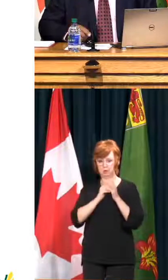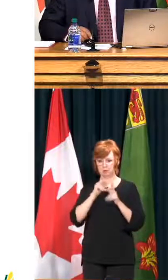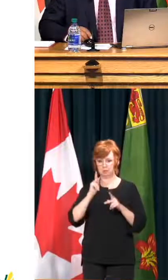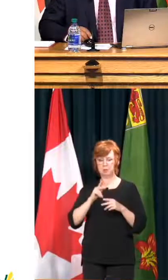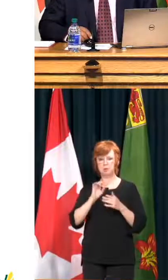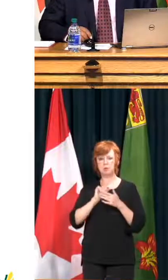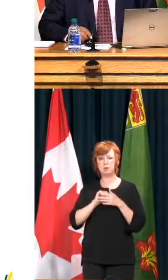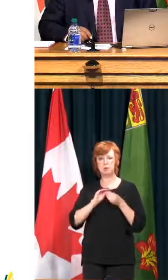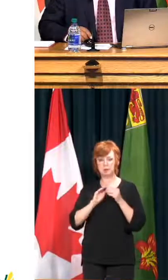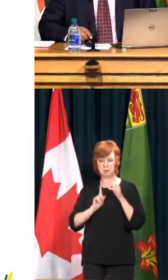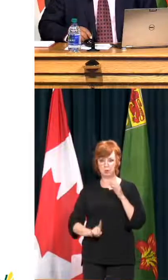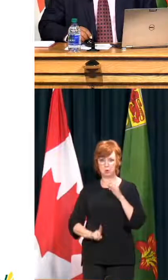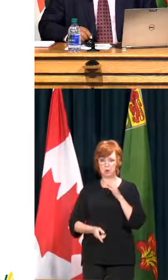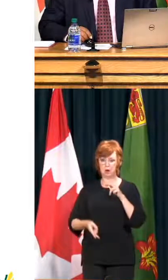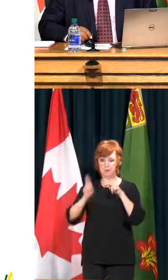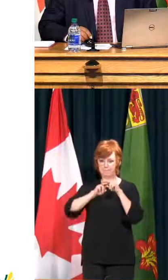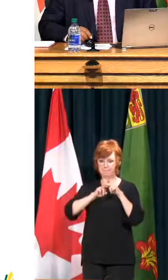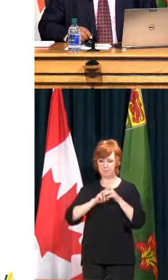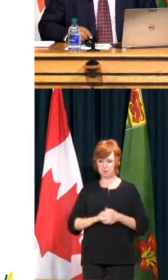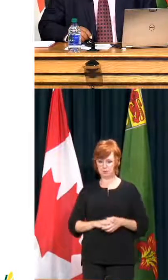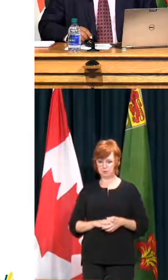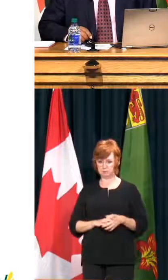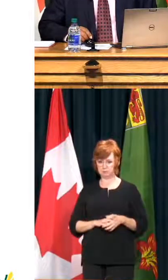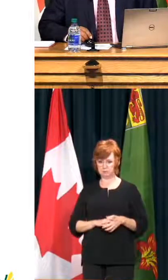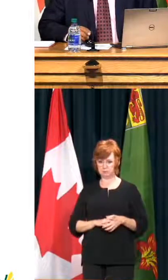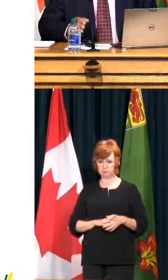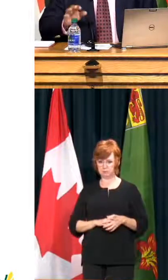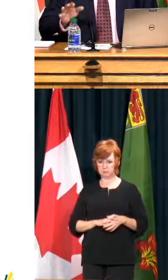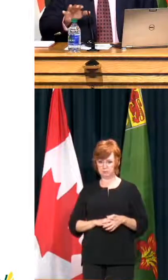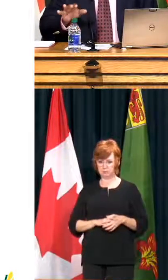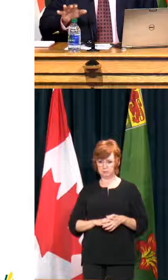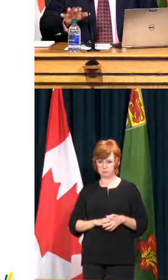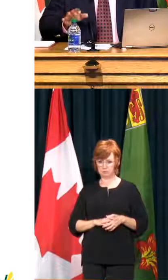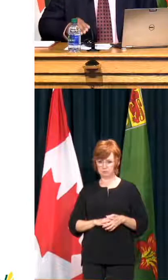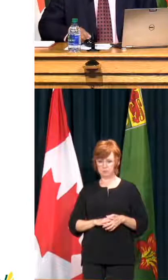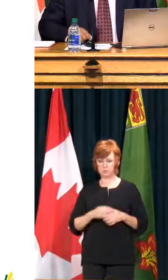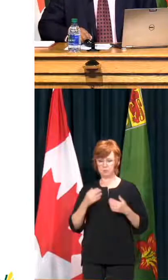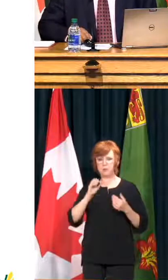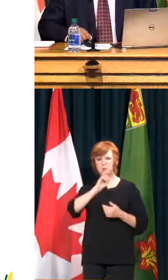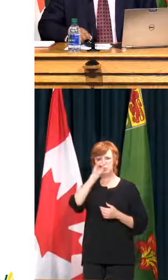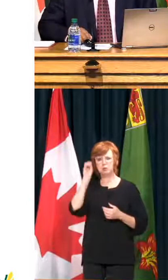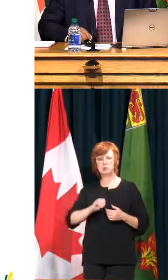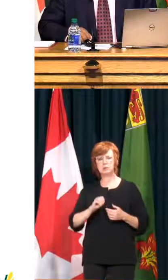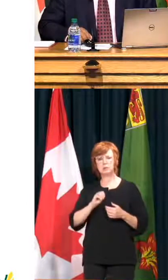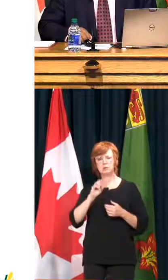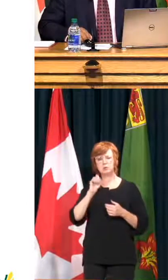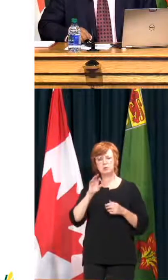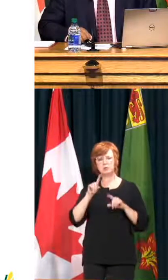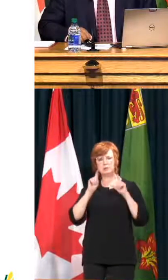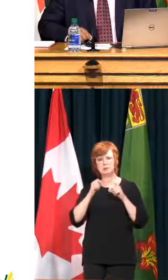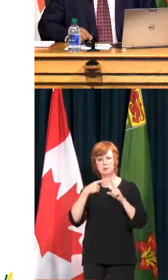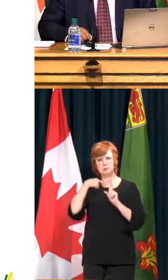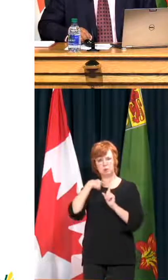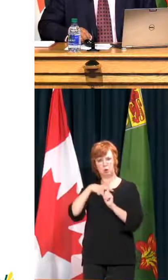for case finding if we have clusters of concern. Our test positive rate is at the moment coming down, which again is